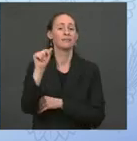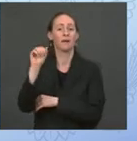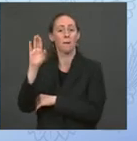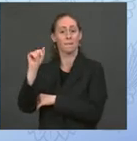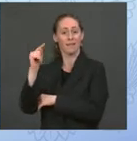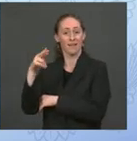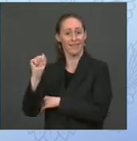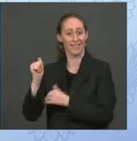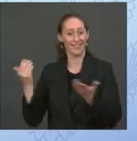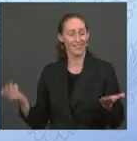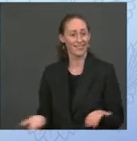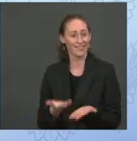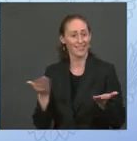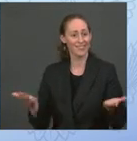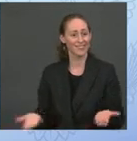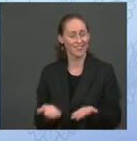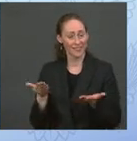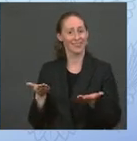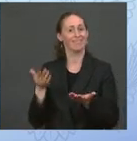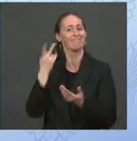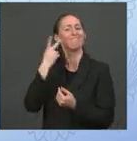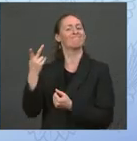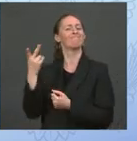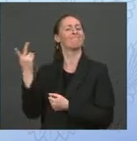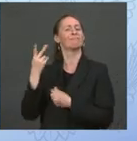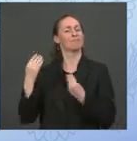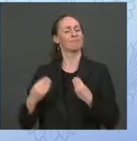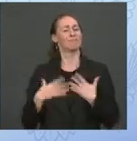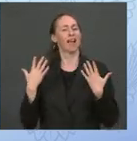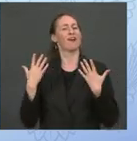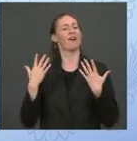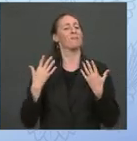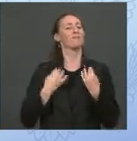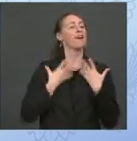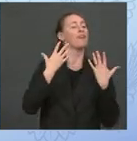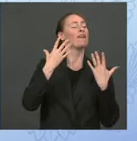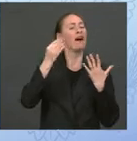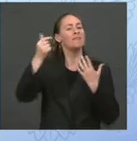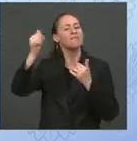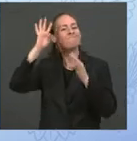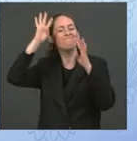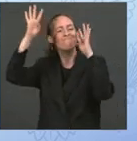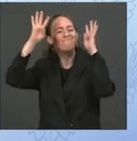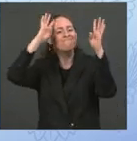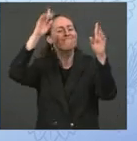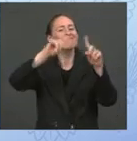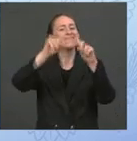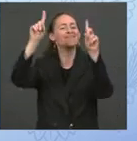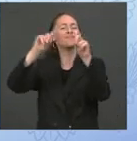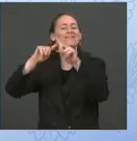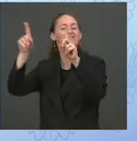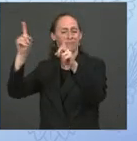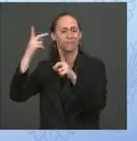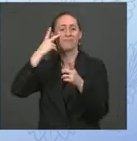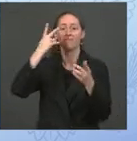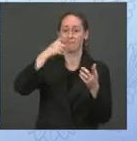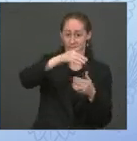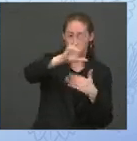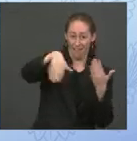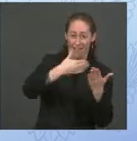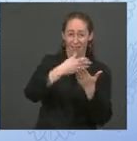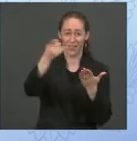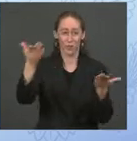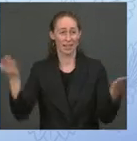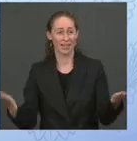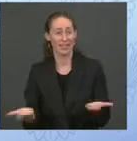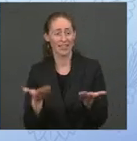the inspirations and the innovators. In fact, all of you represent